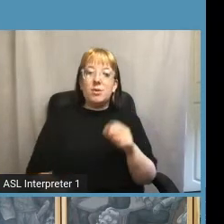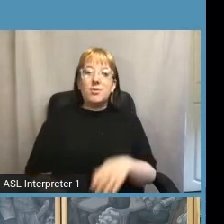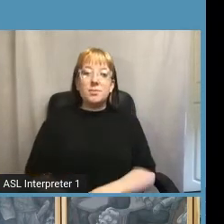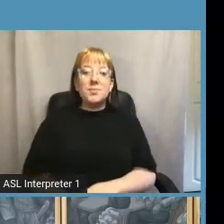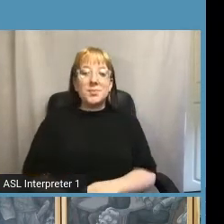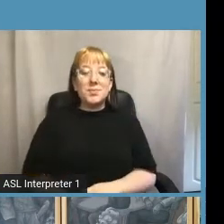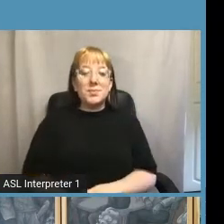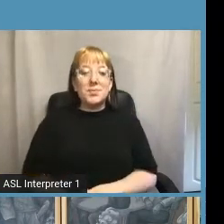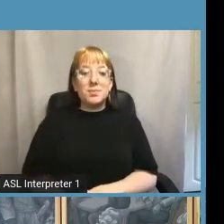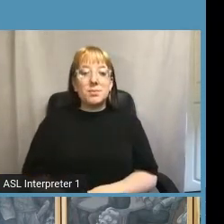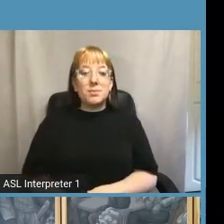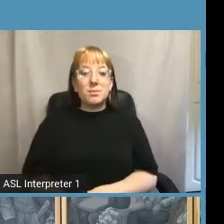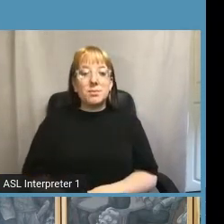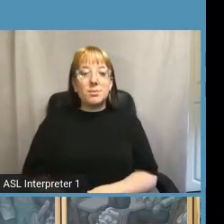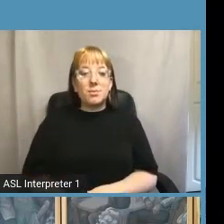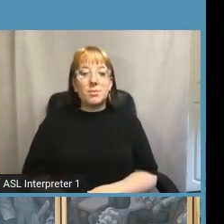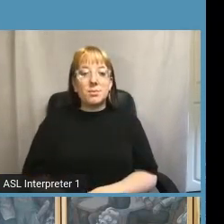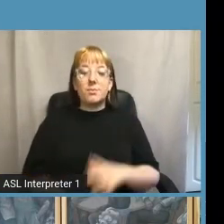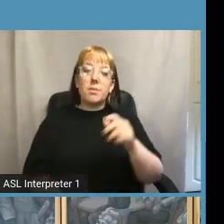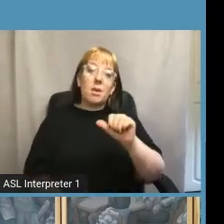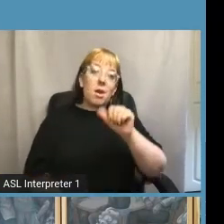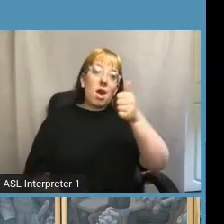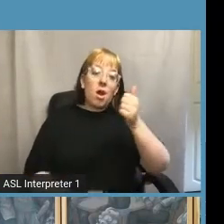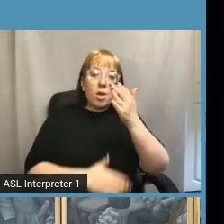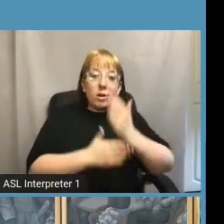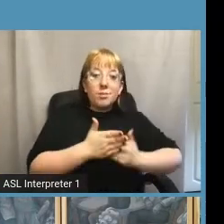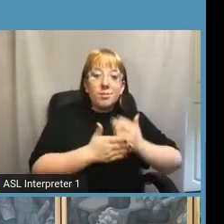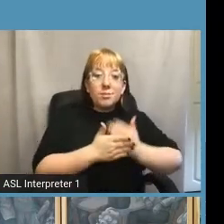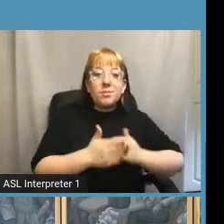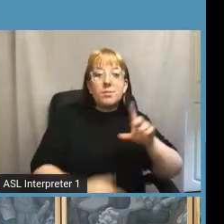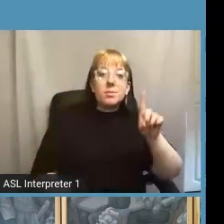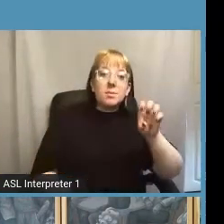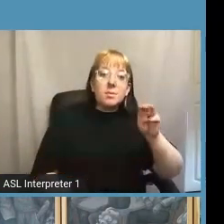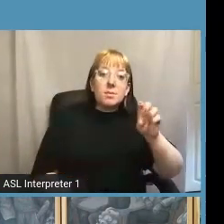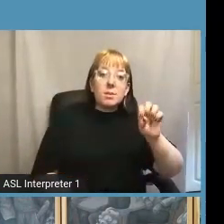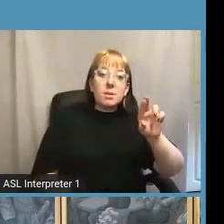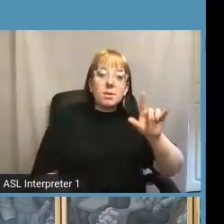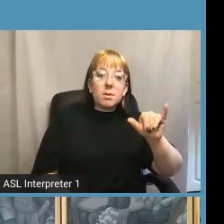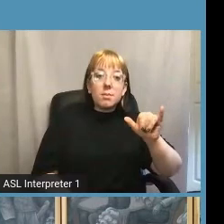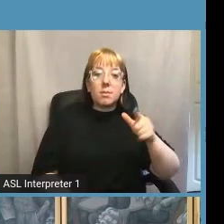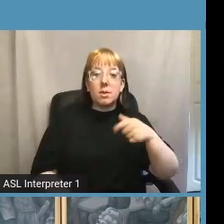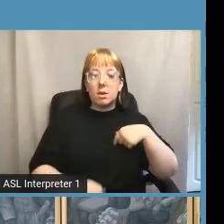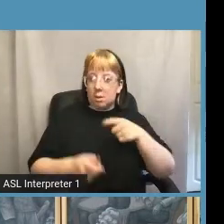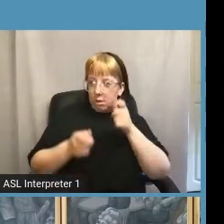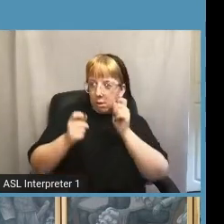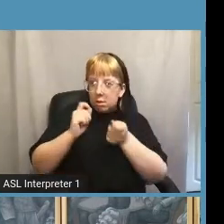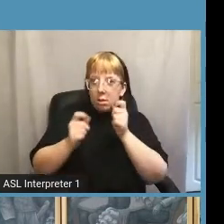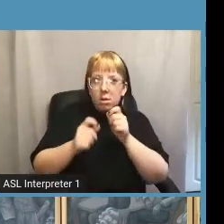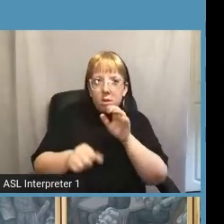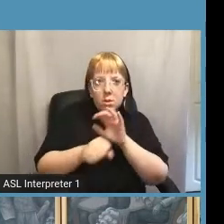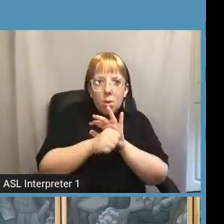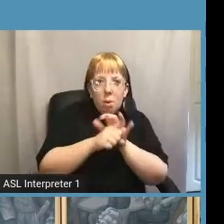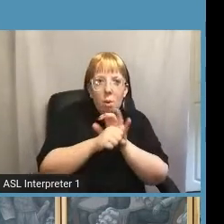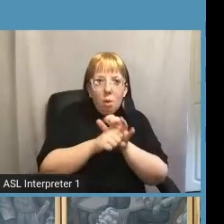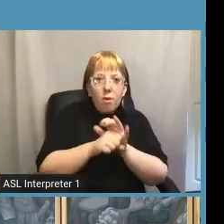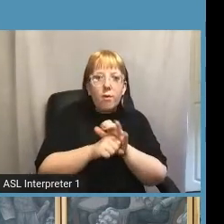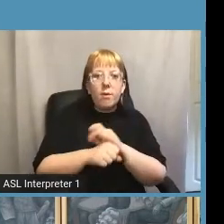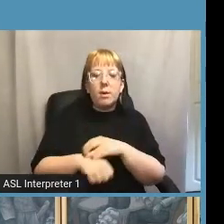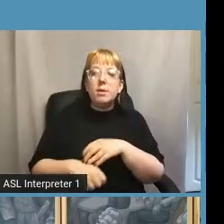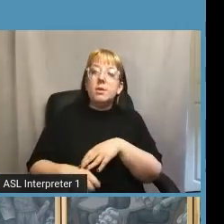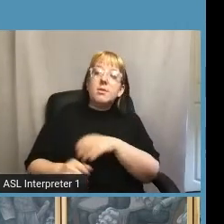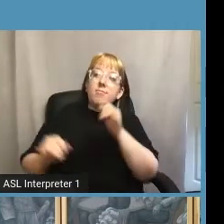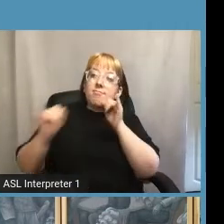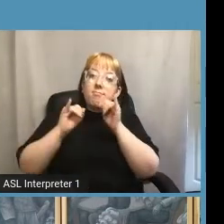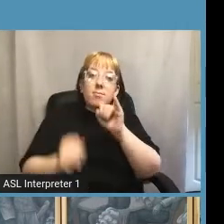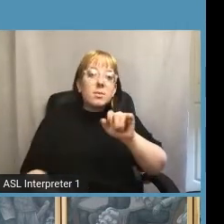that. Another segment on how democracy in Vermont adapted to COVID. We interviewed legislators who